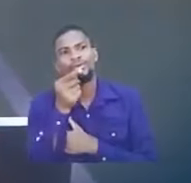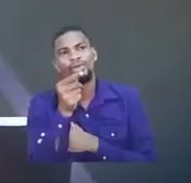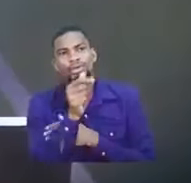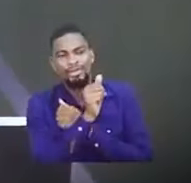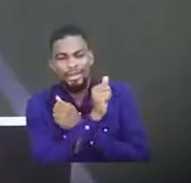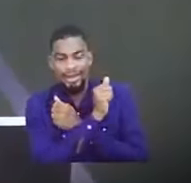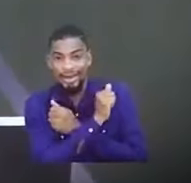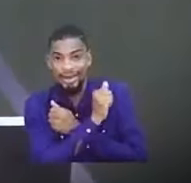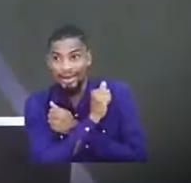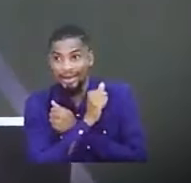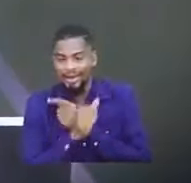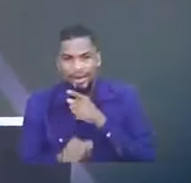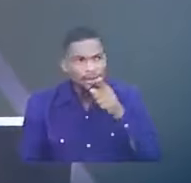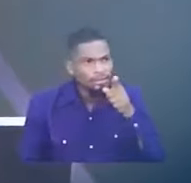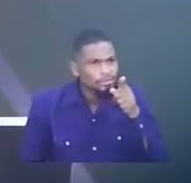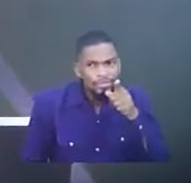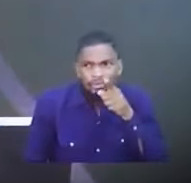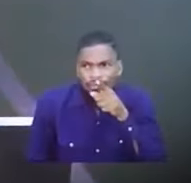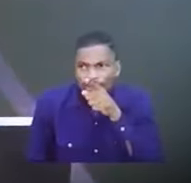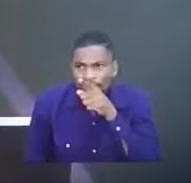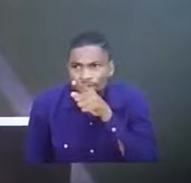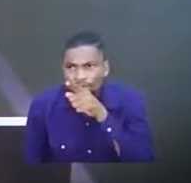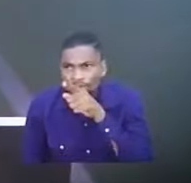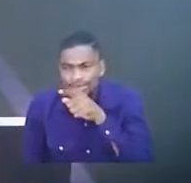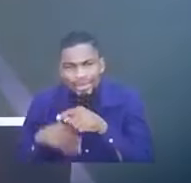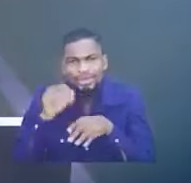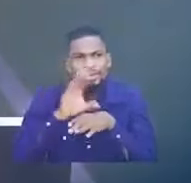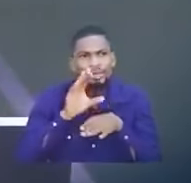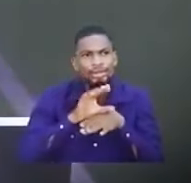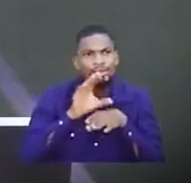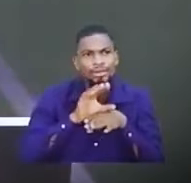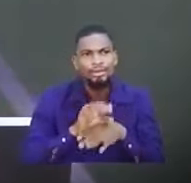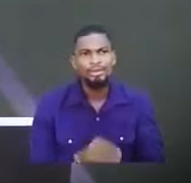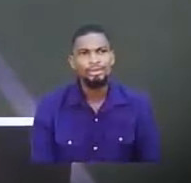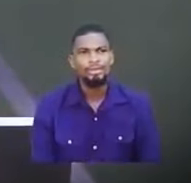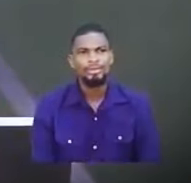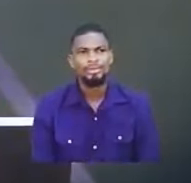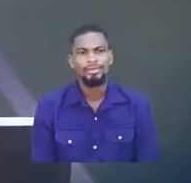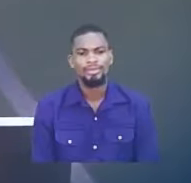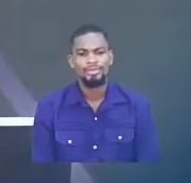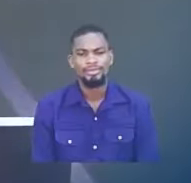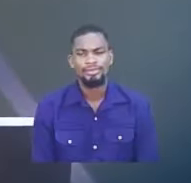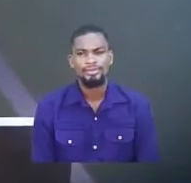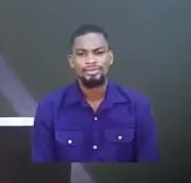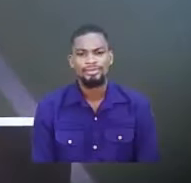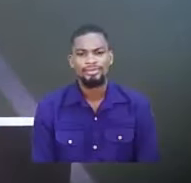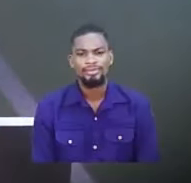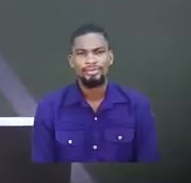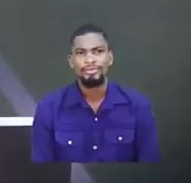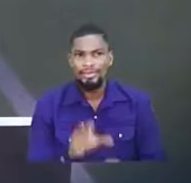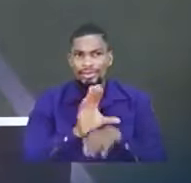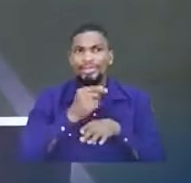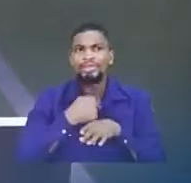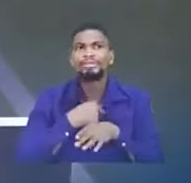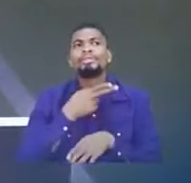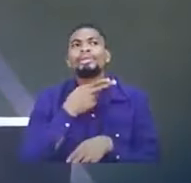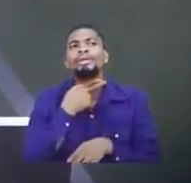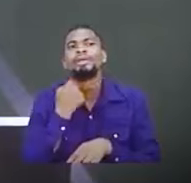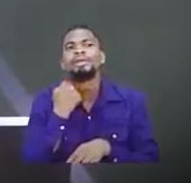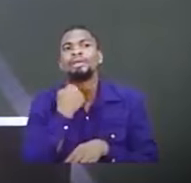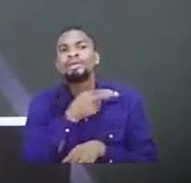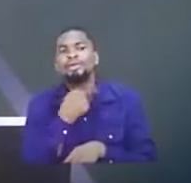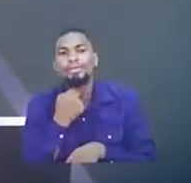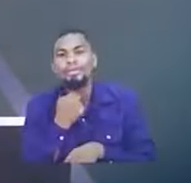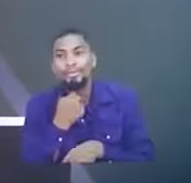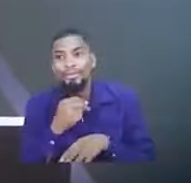young man in our church. So, the church that I am a pastor. God loves somebody, but